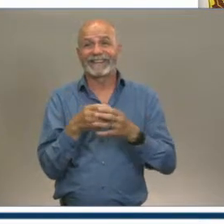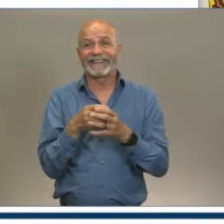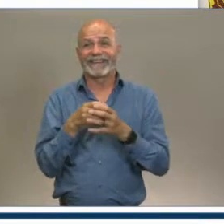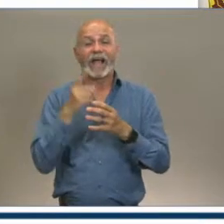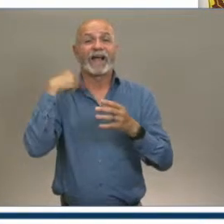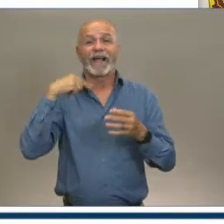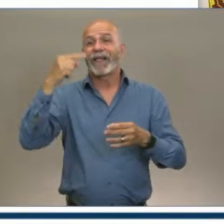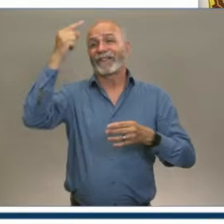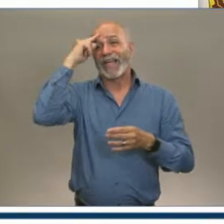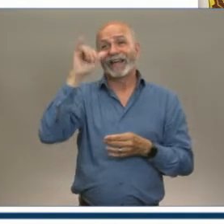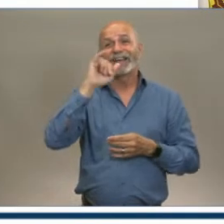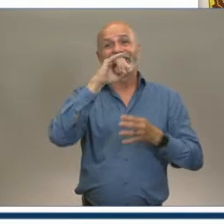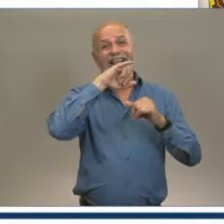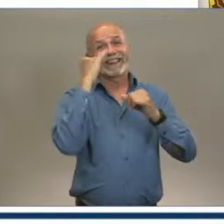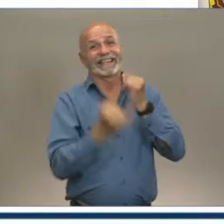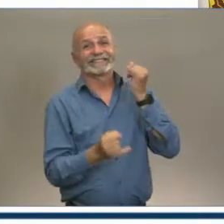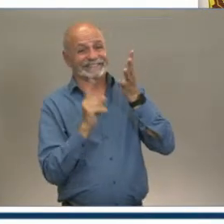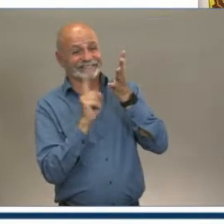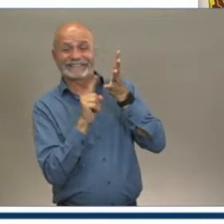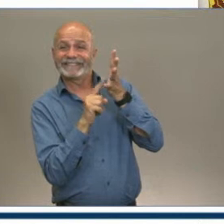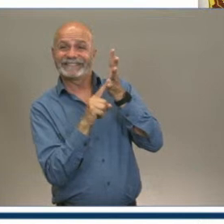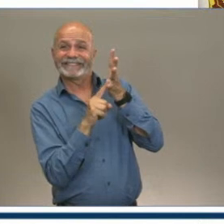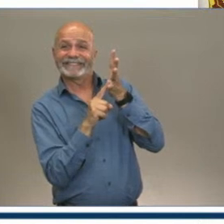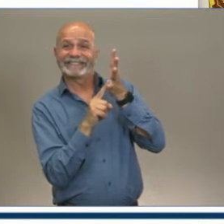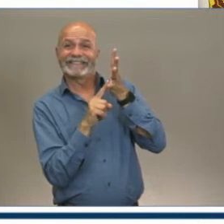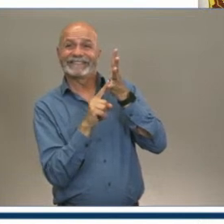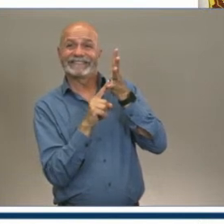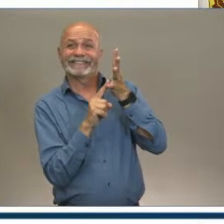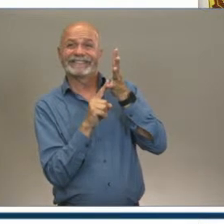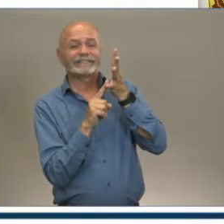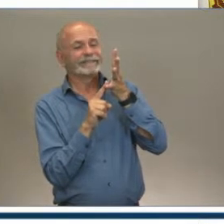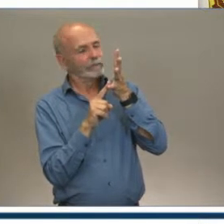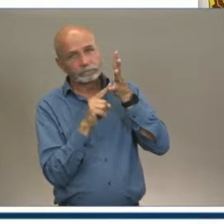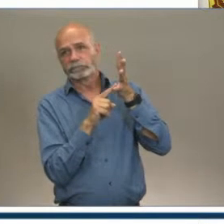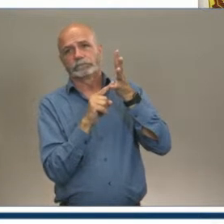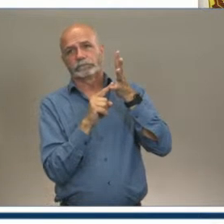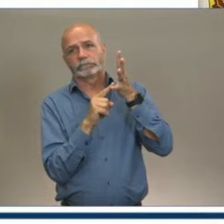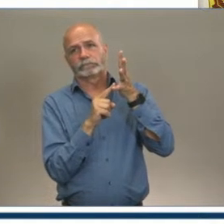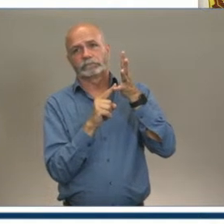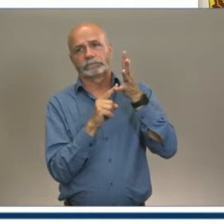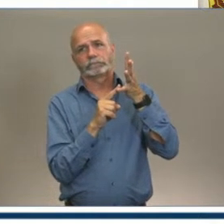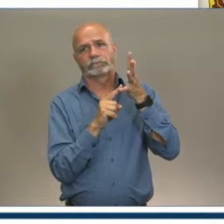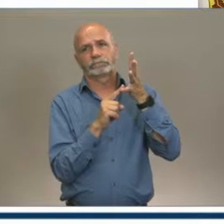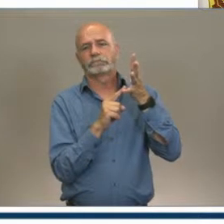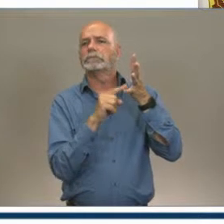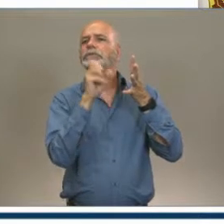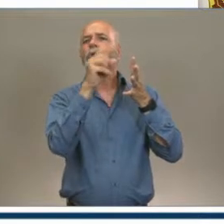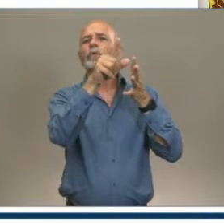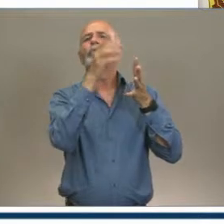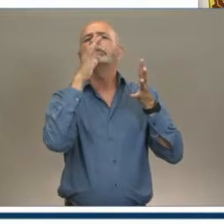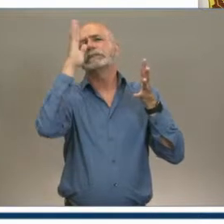five-phase plan we were shown, I'm wondering what further changes we can expect in phases 3 and 4.